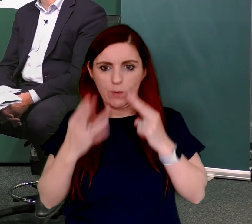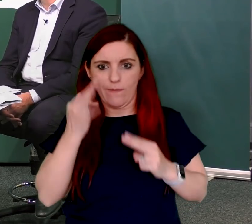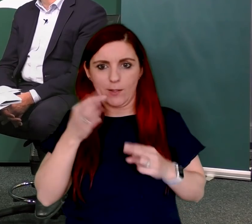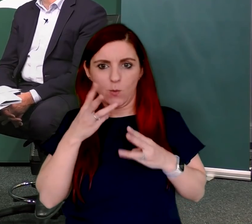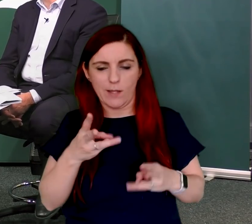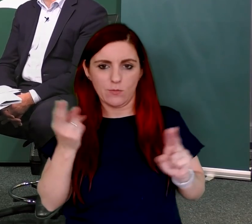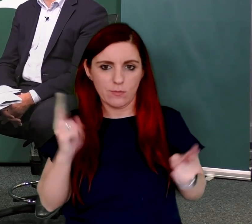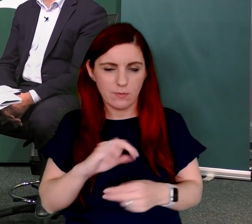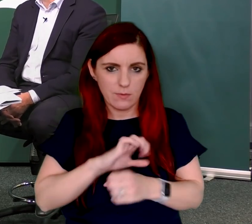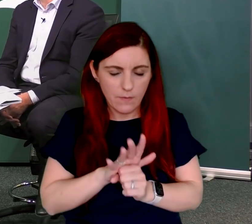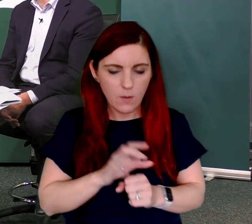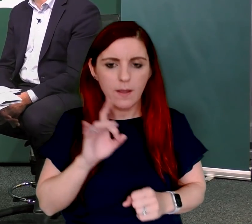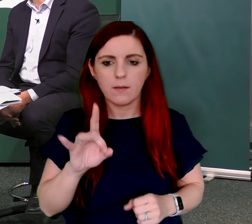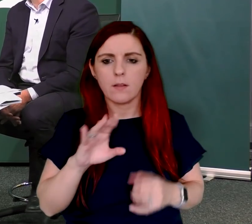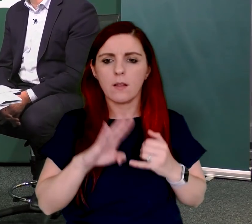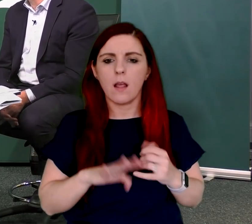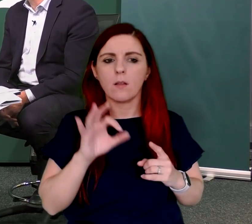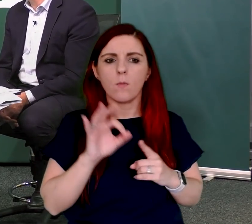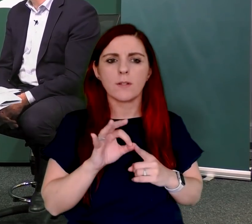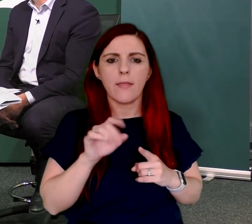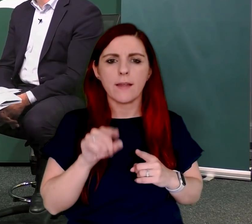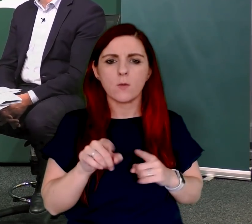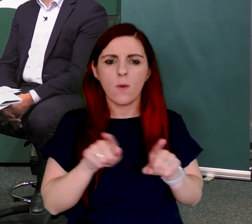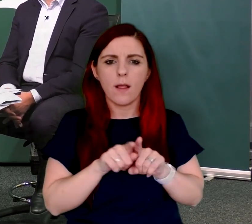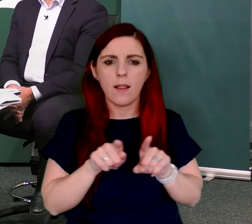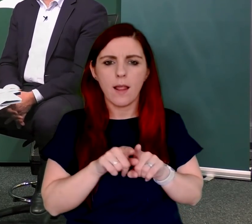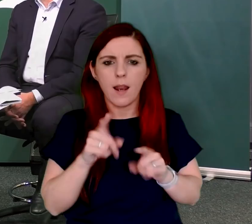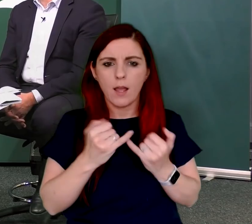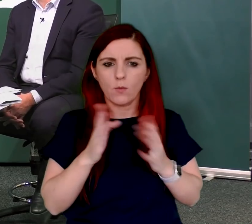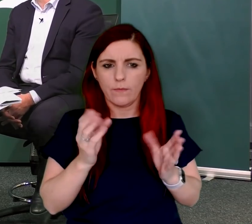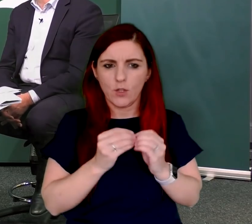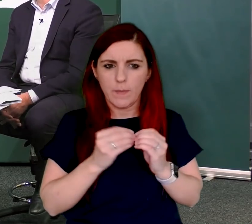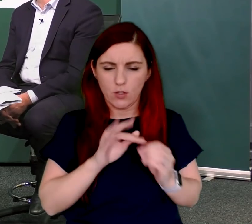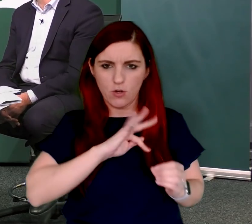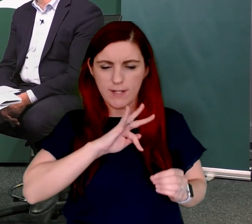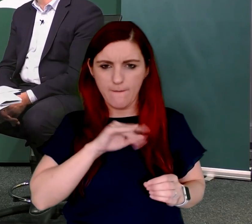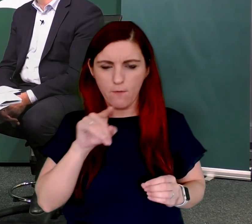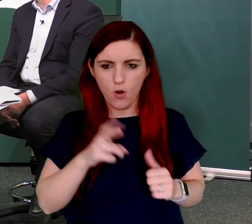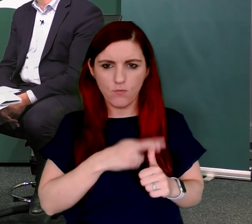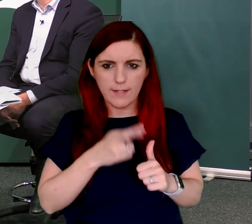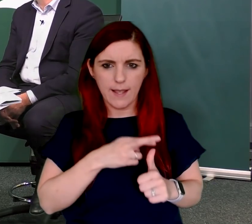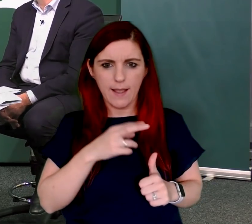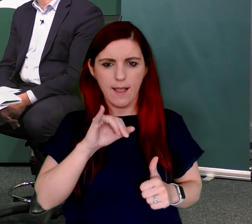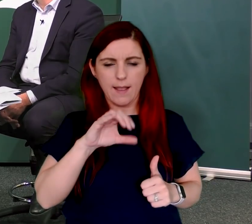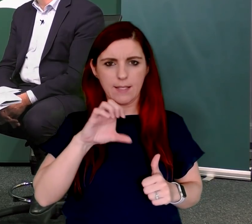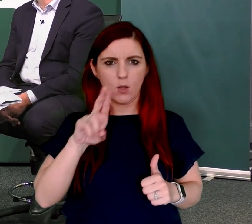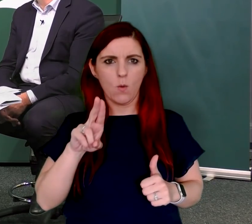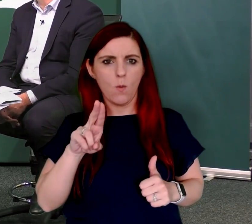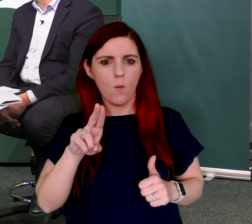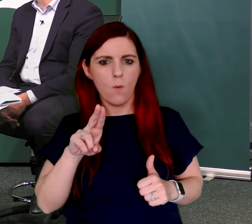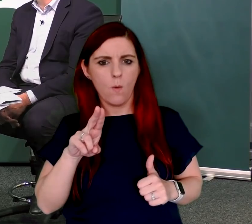mean, I suppose some people might point out, and as has been said by yourselves, ICU capacity was much lower